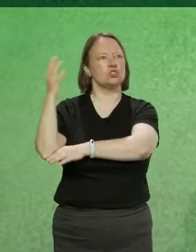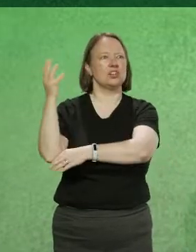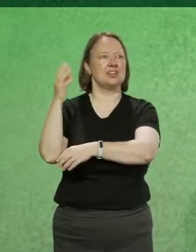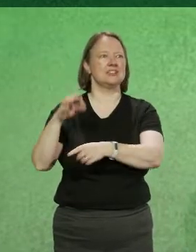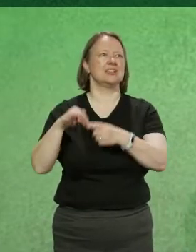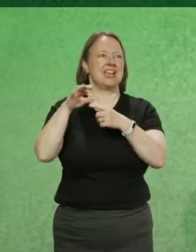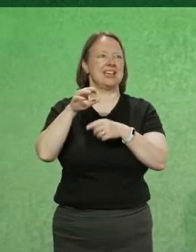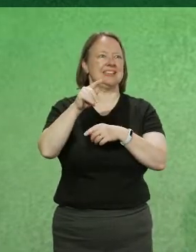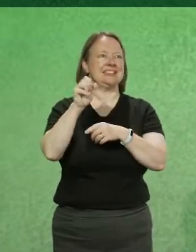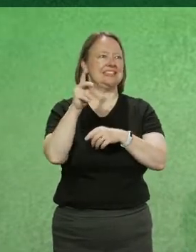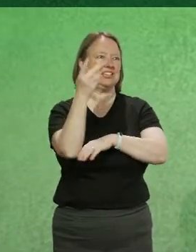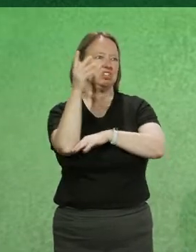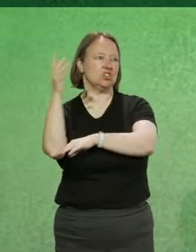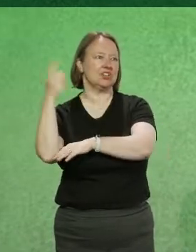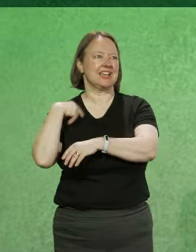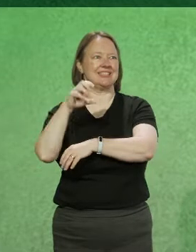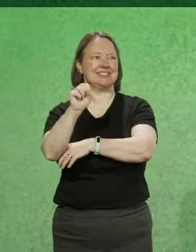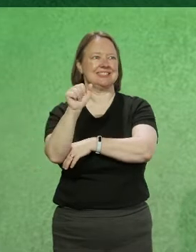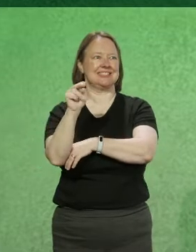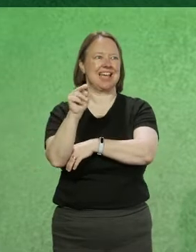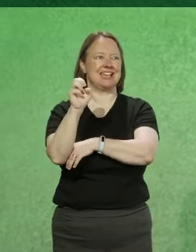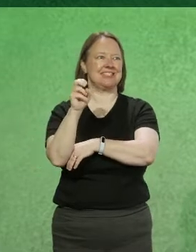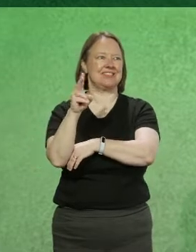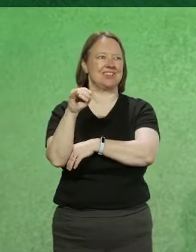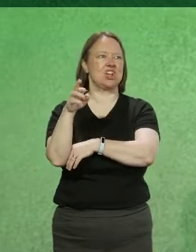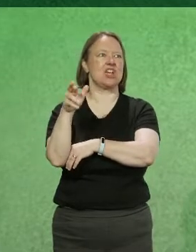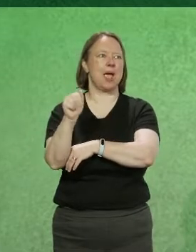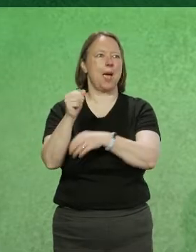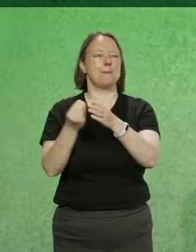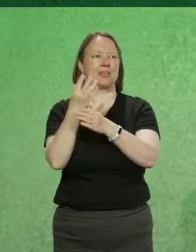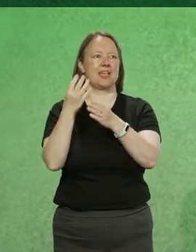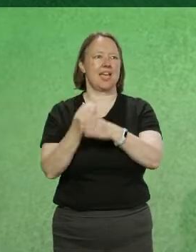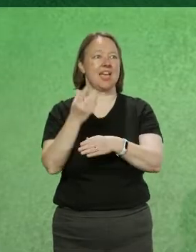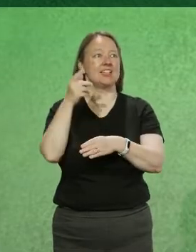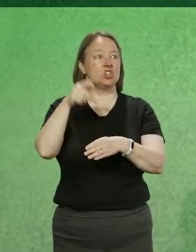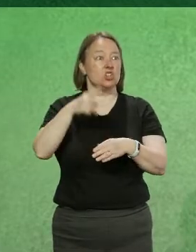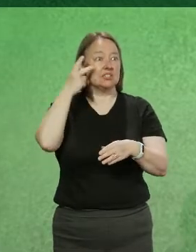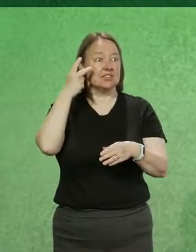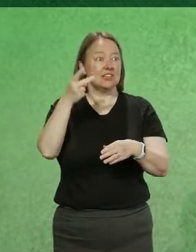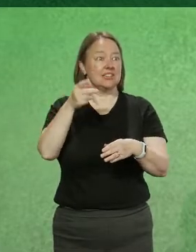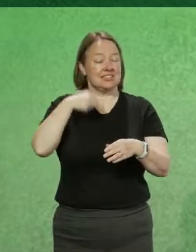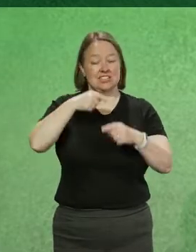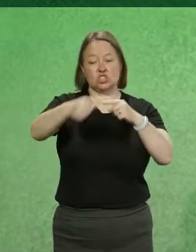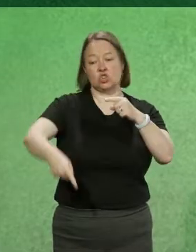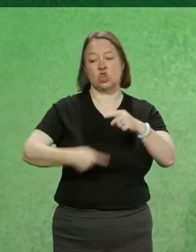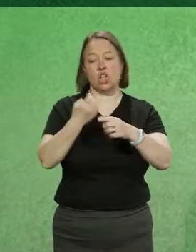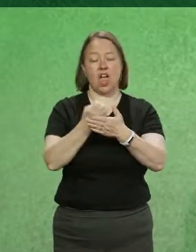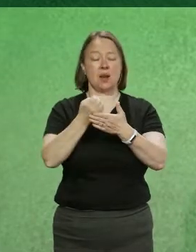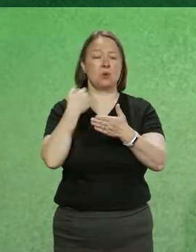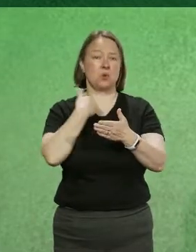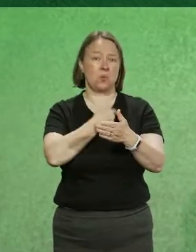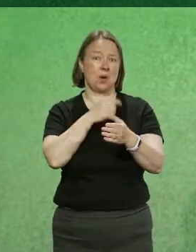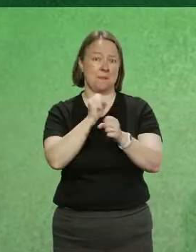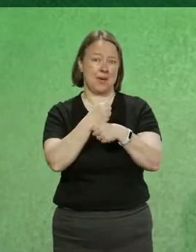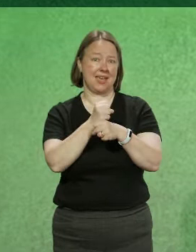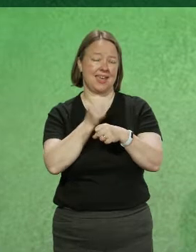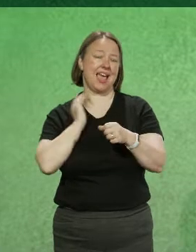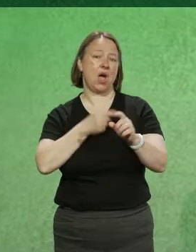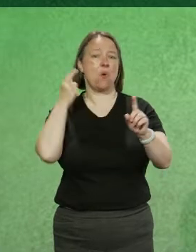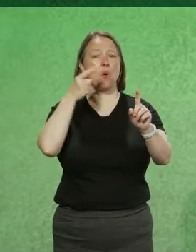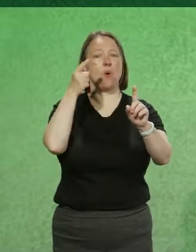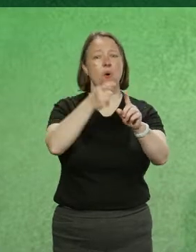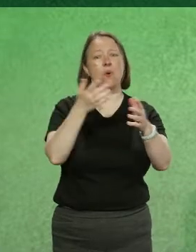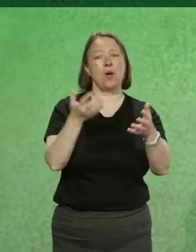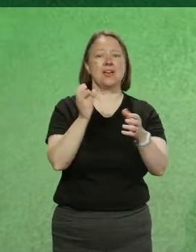tea trees and Sansevieria plants. So as you can see, this is the circular economy we are creating, and our goal is to